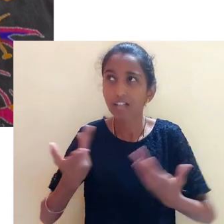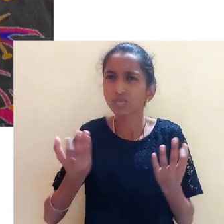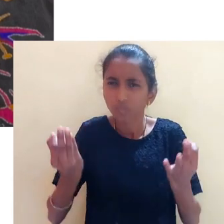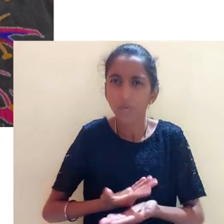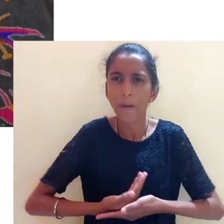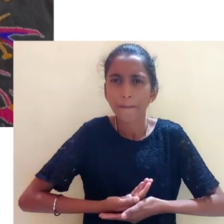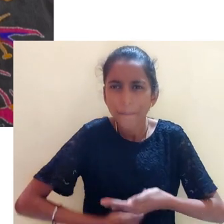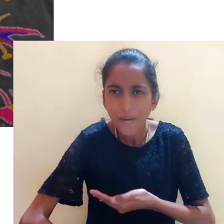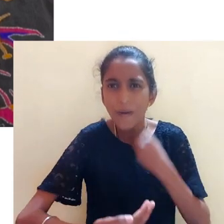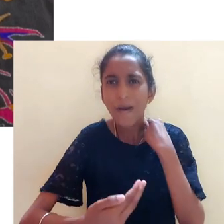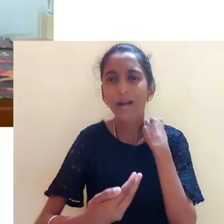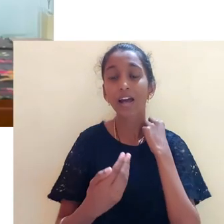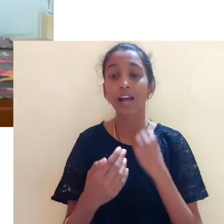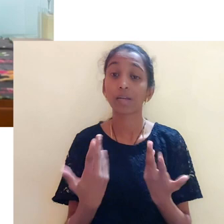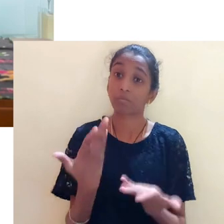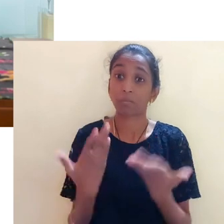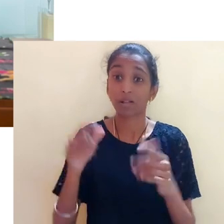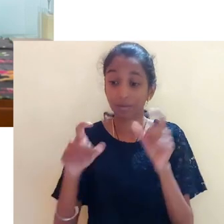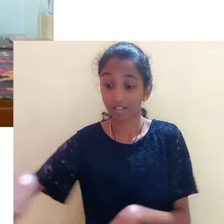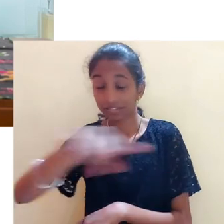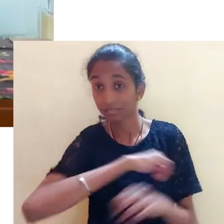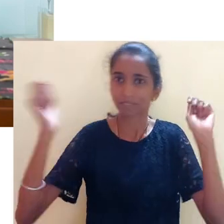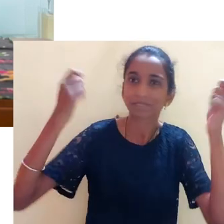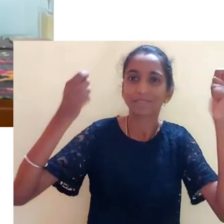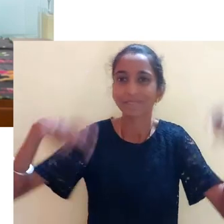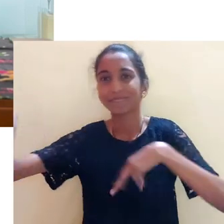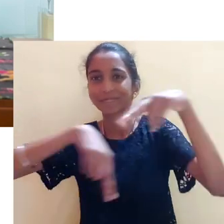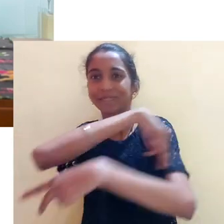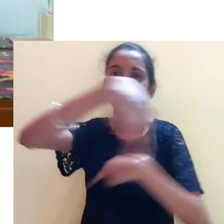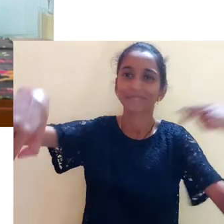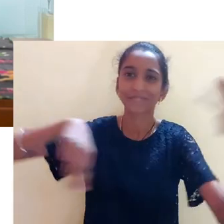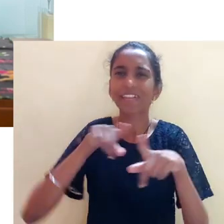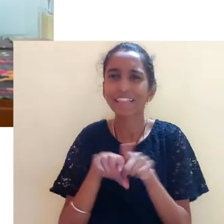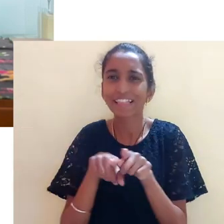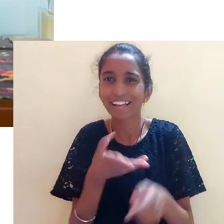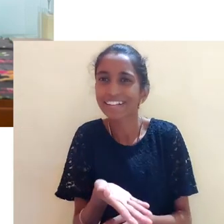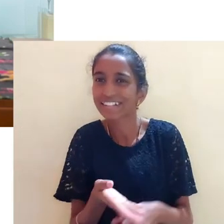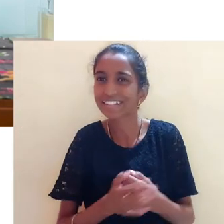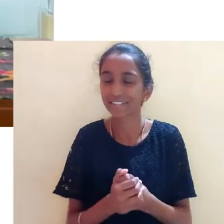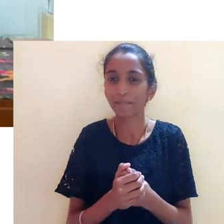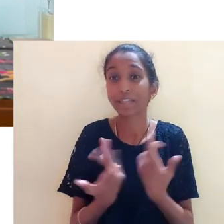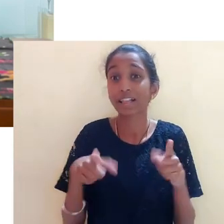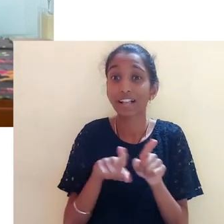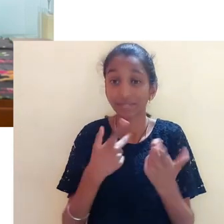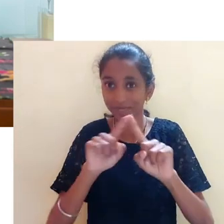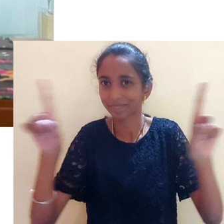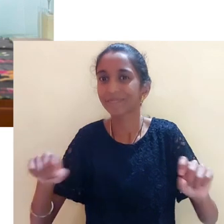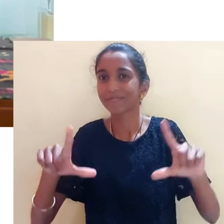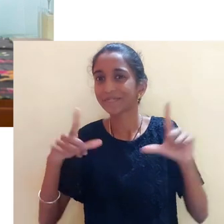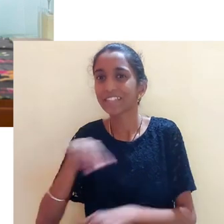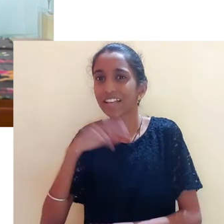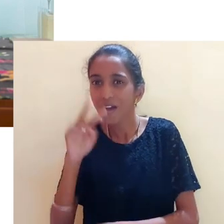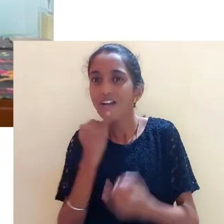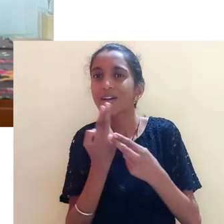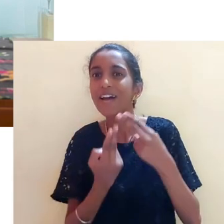born. And maybe, like, everyone is celebrating that, you know, kind of like a scene that they're showing with this whole